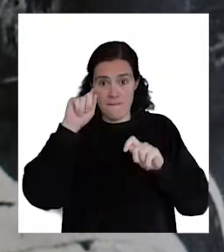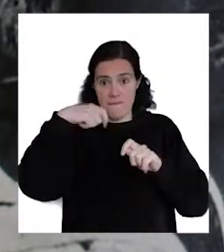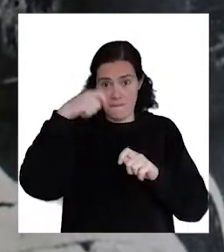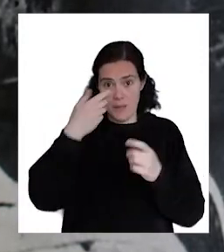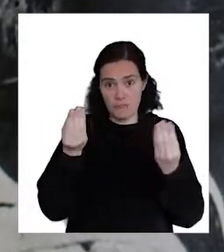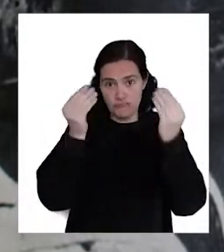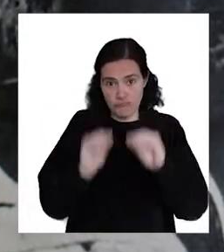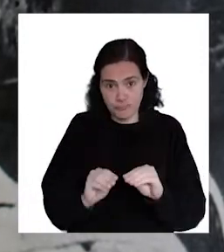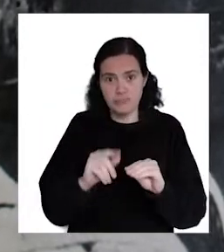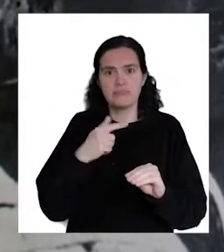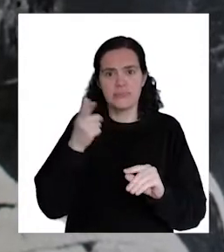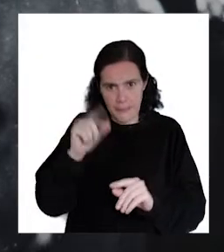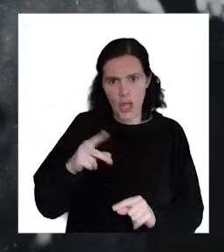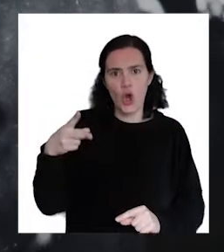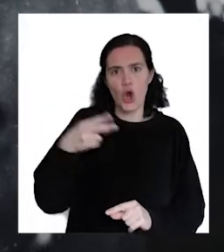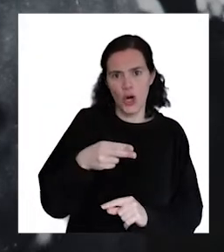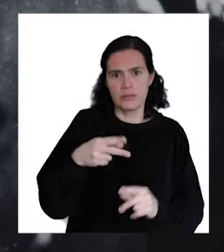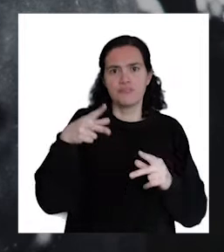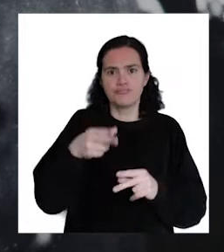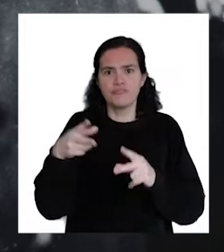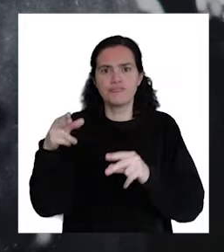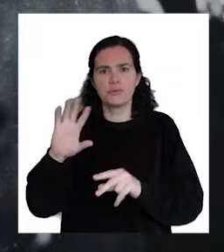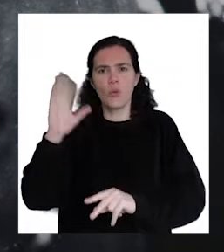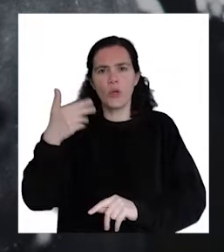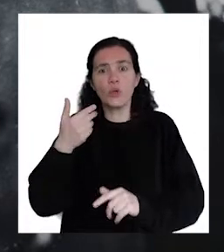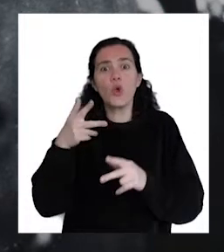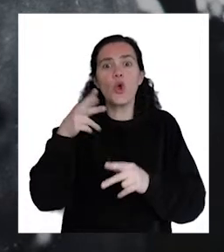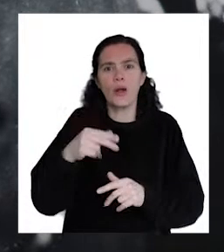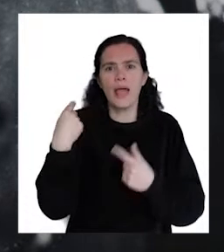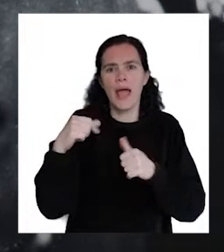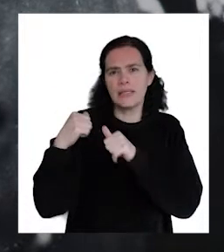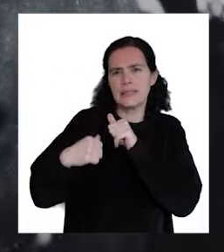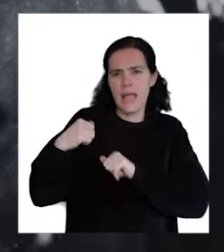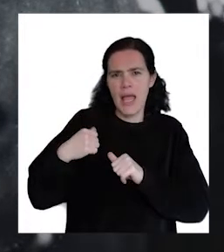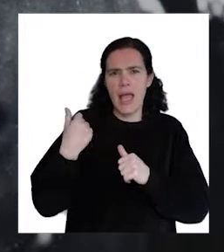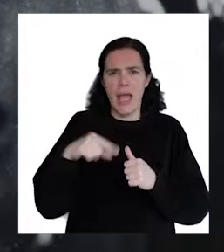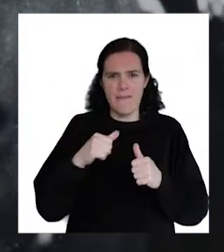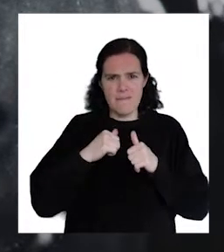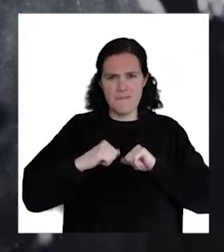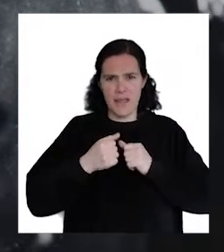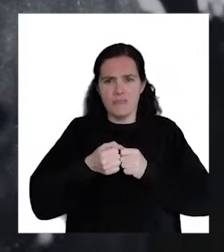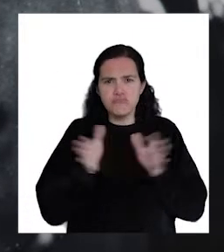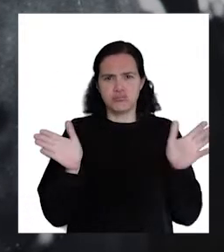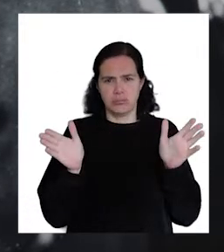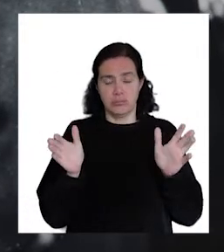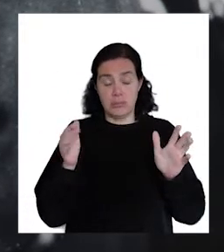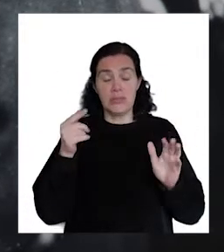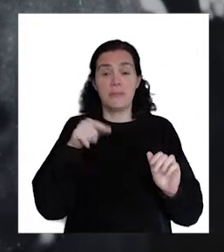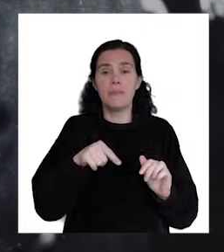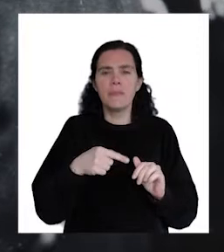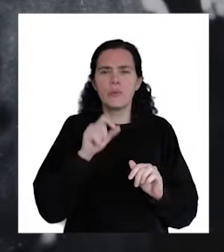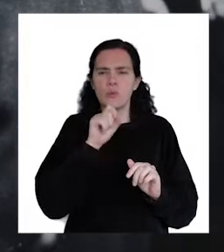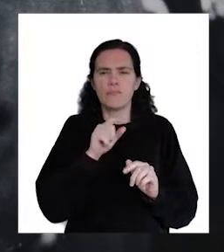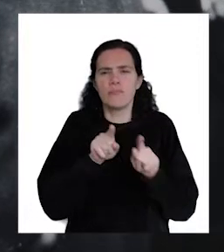cut. When you cut, you make a scar. You make a cut, you open a wound. But